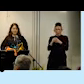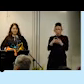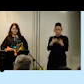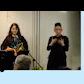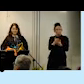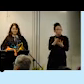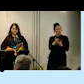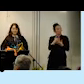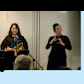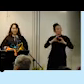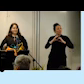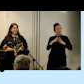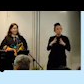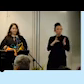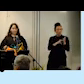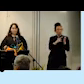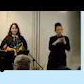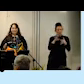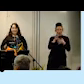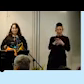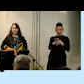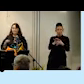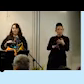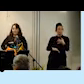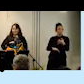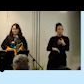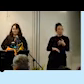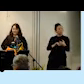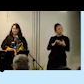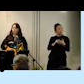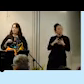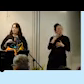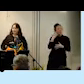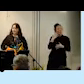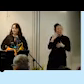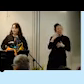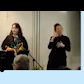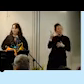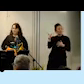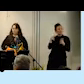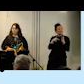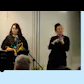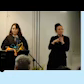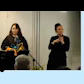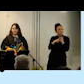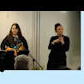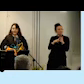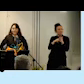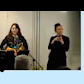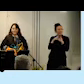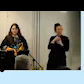communication between neurons, while tau forms these tangles inside the brain cell, causing damage to the structure of the